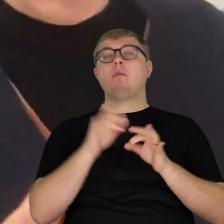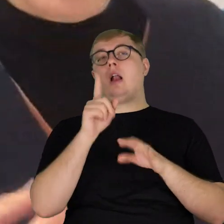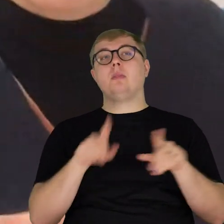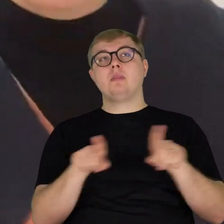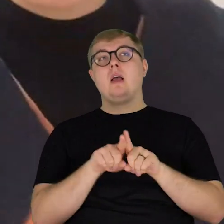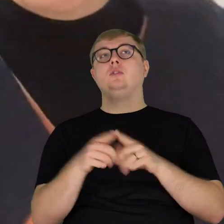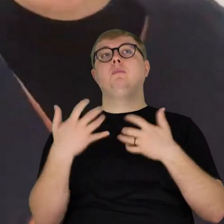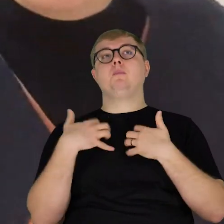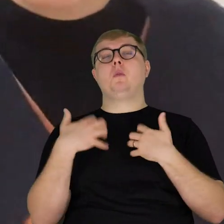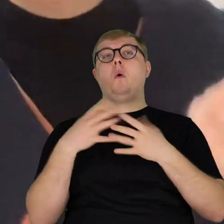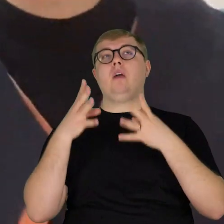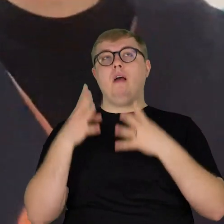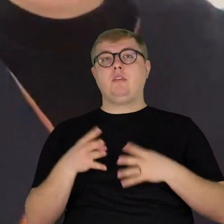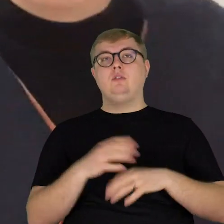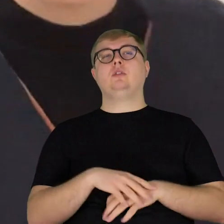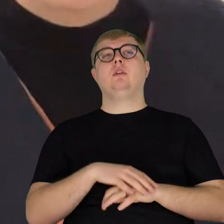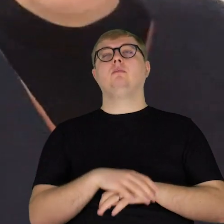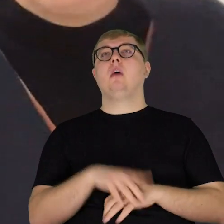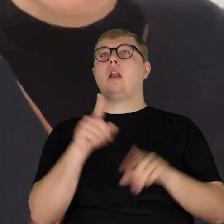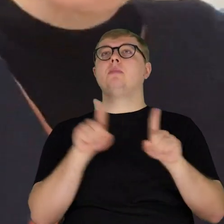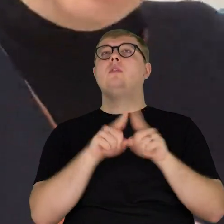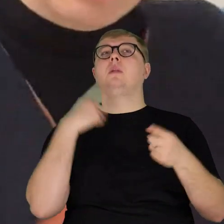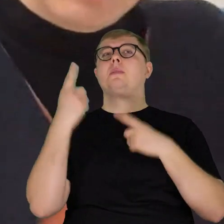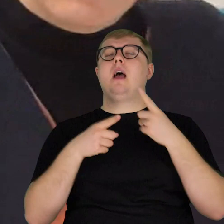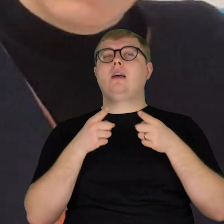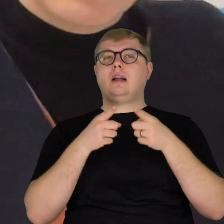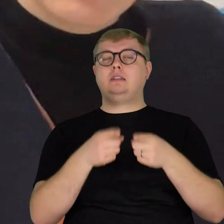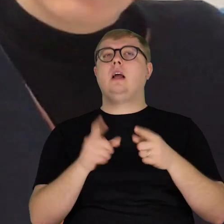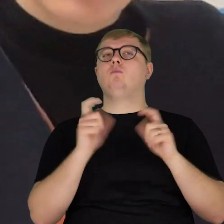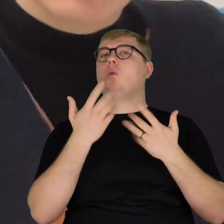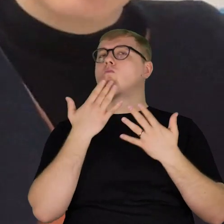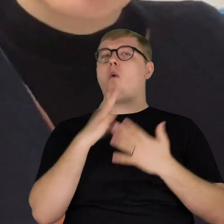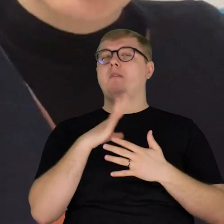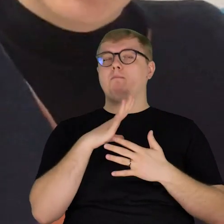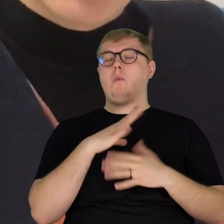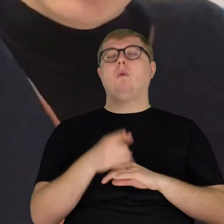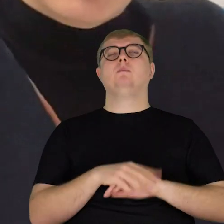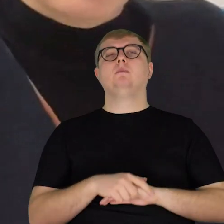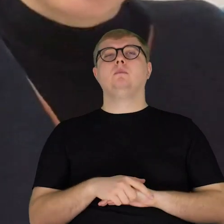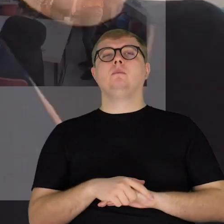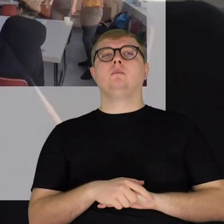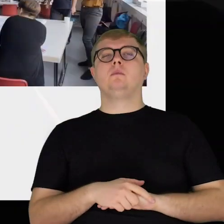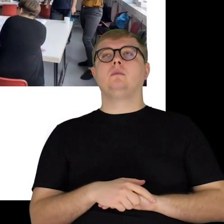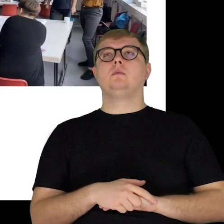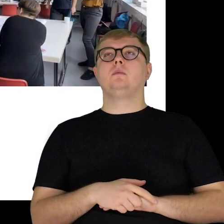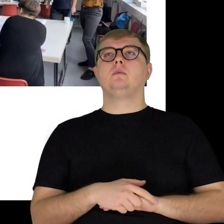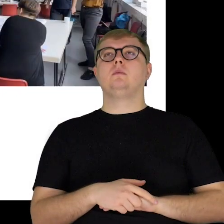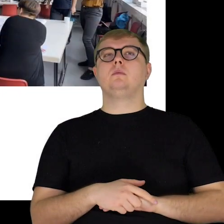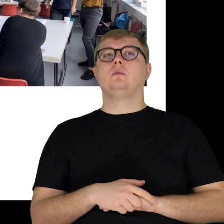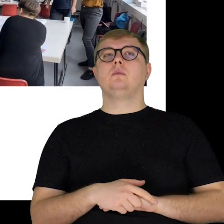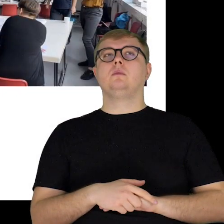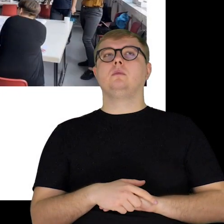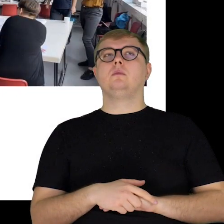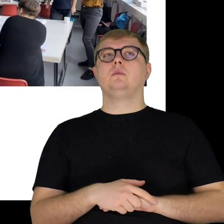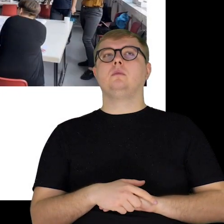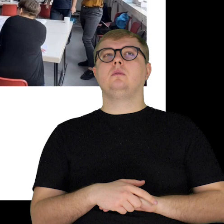also like the narration. What do you tell in which somehow order, in a way, when